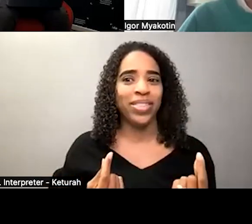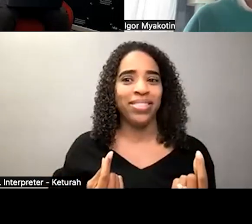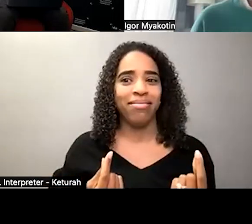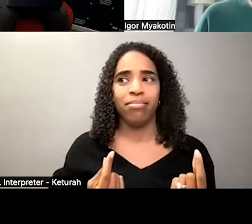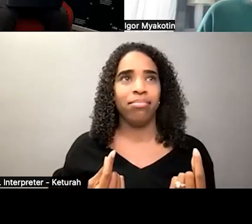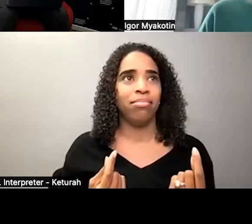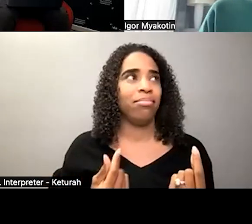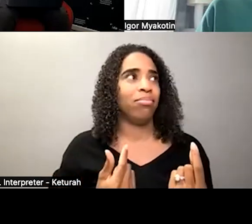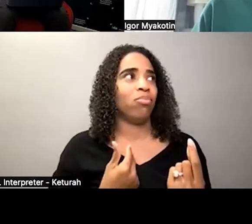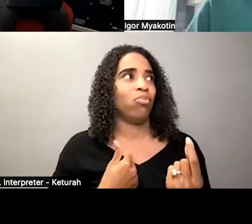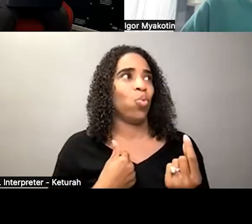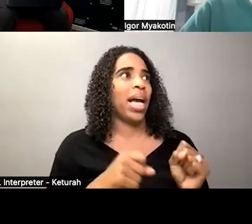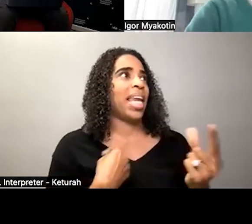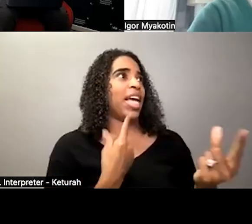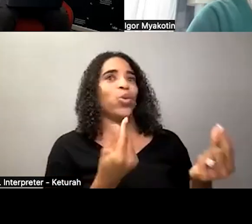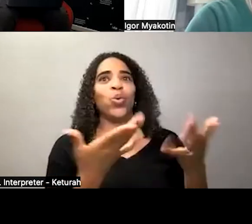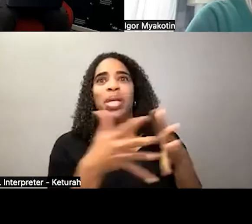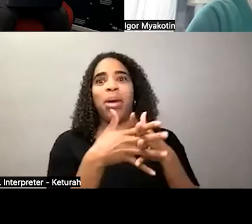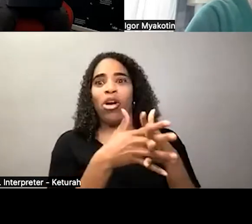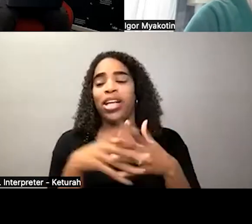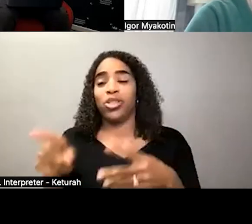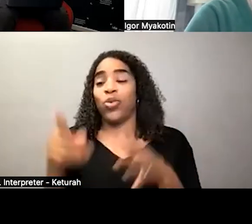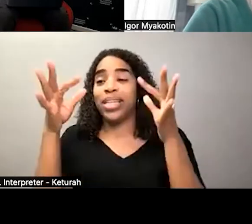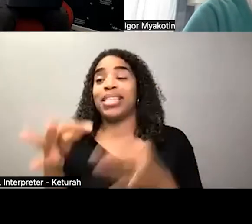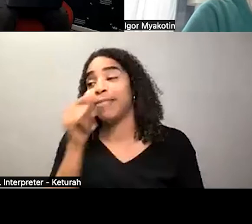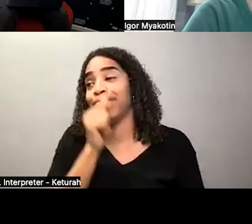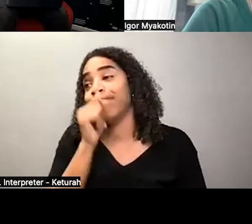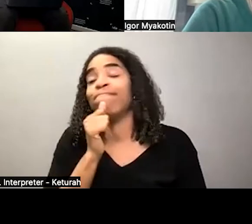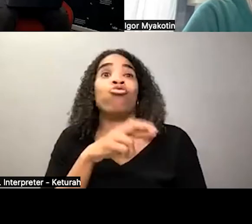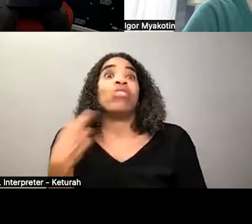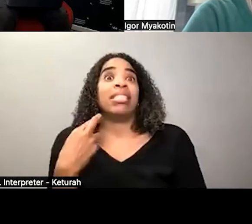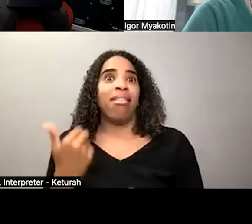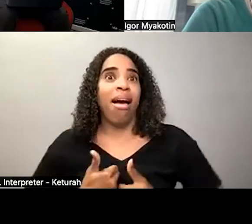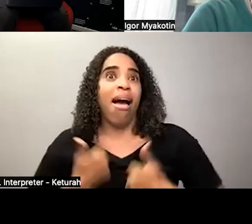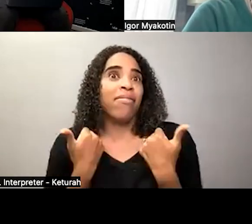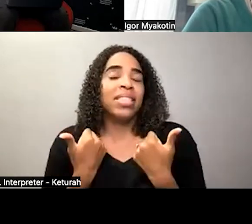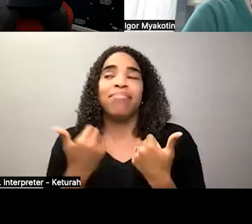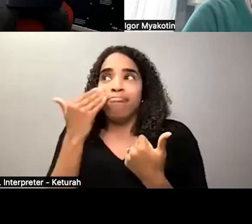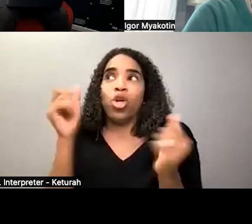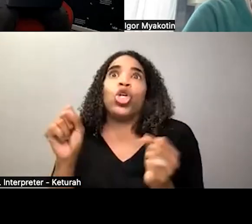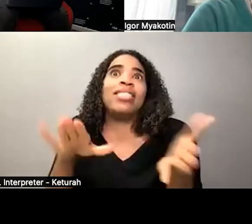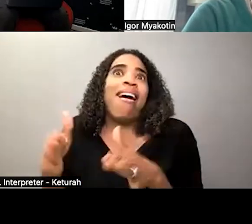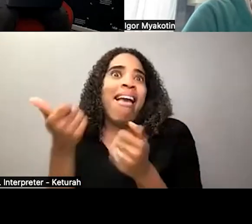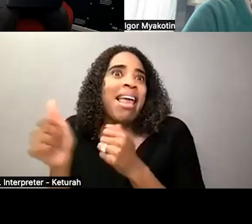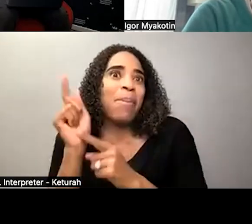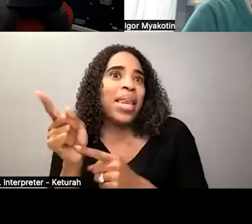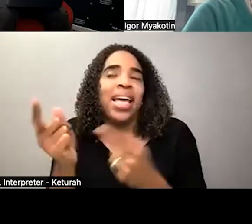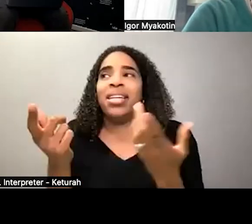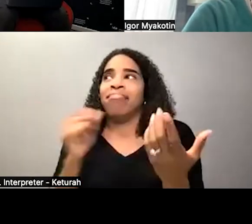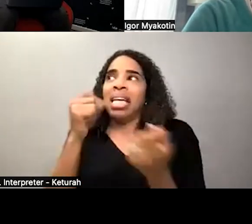US? So they stay in, they risk their lives, they risk their safety and